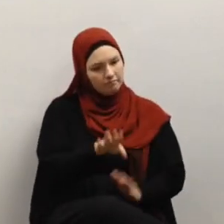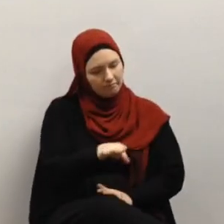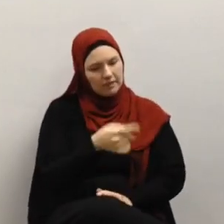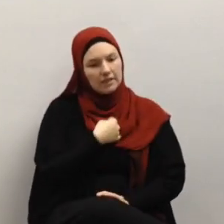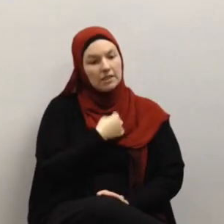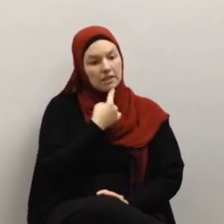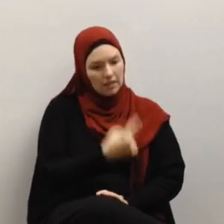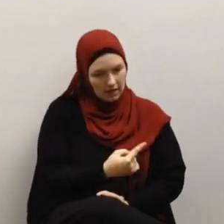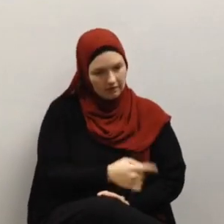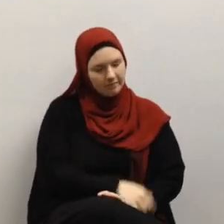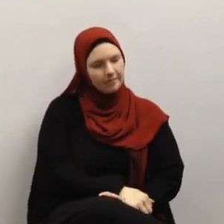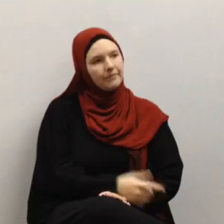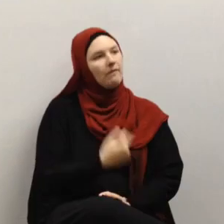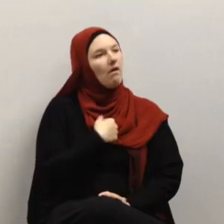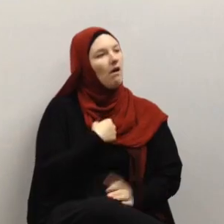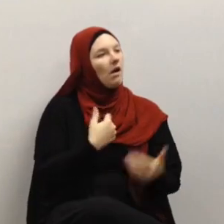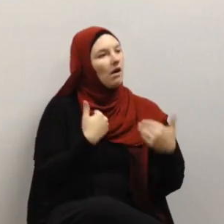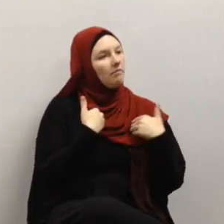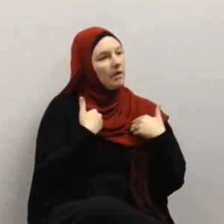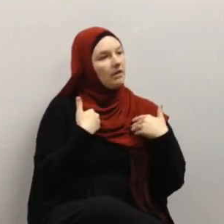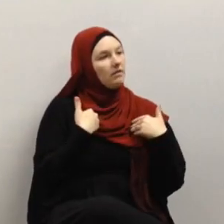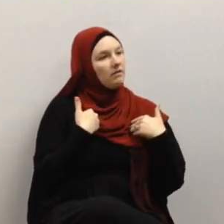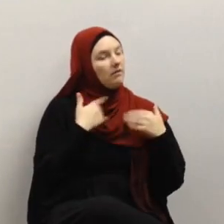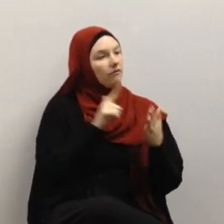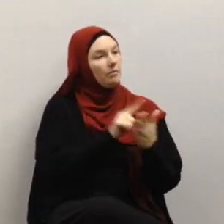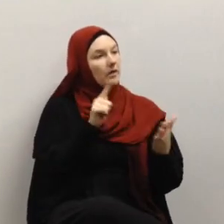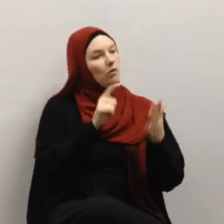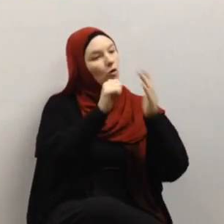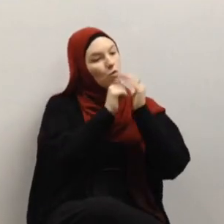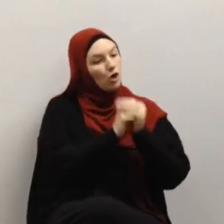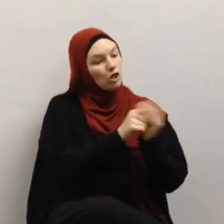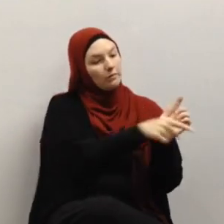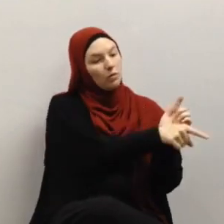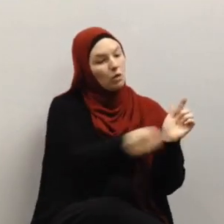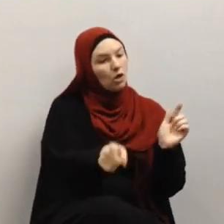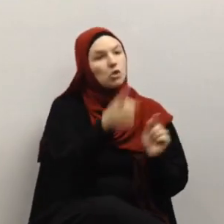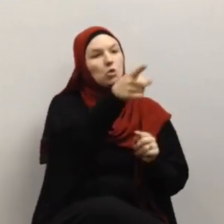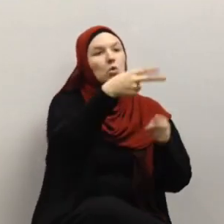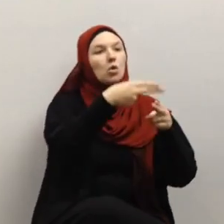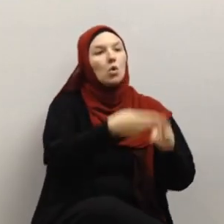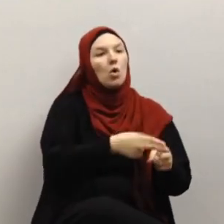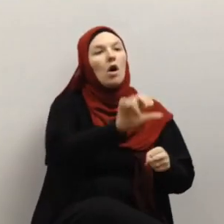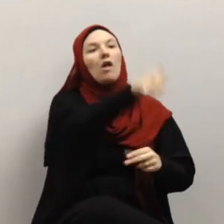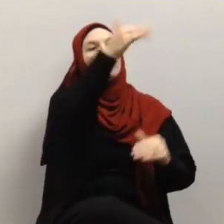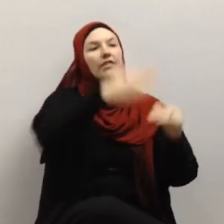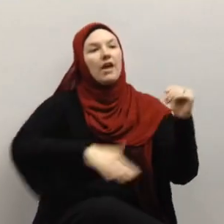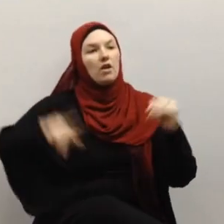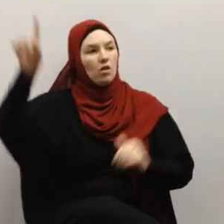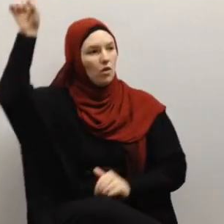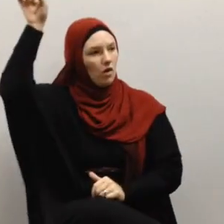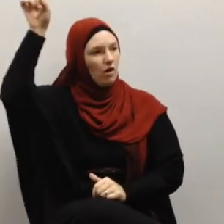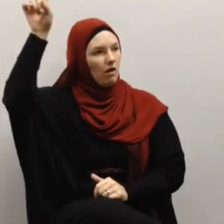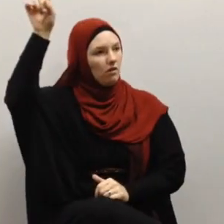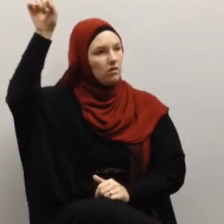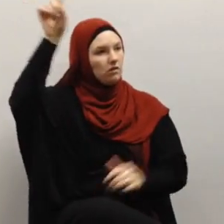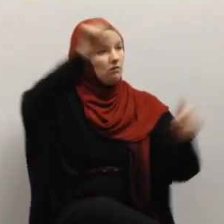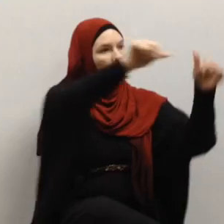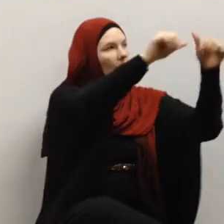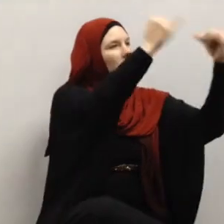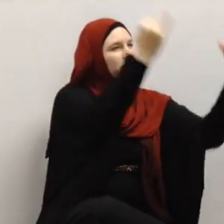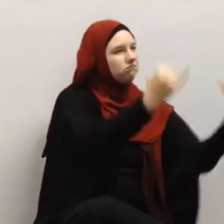from worshipping the ones that you call other than Allah, the ones that you worship other than